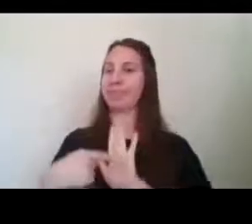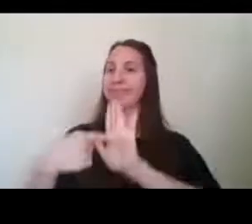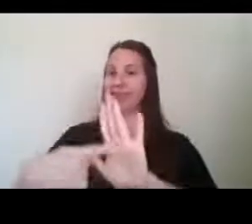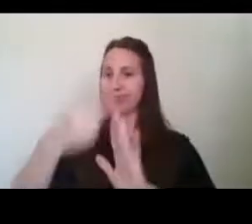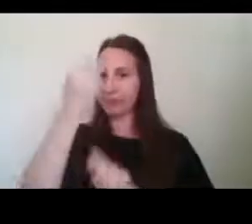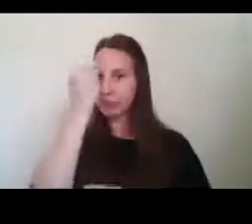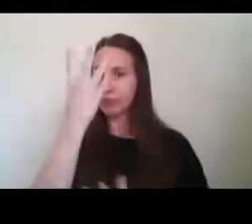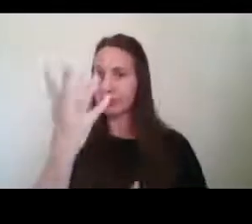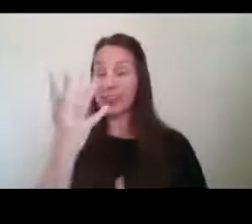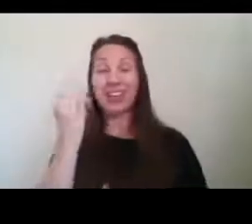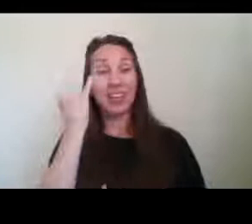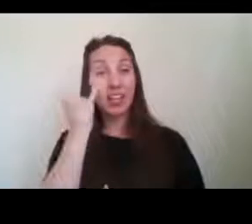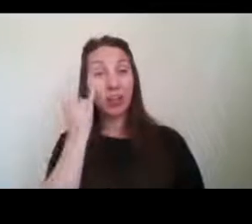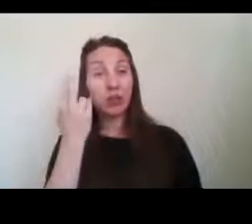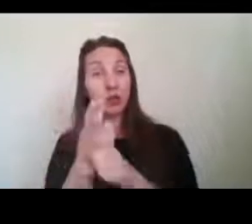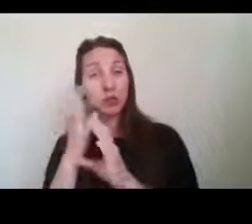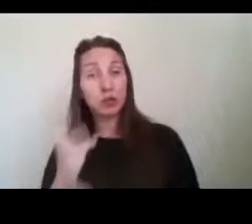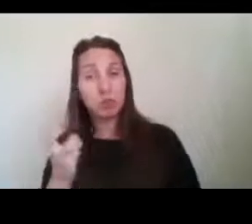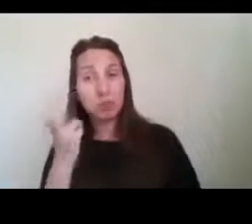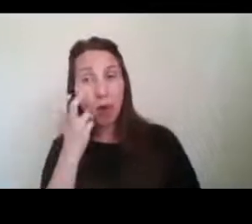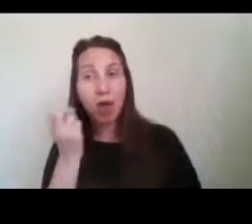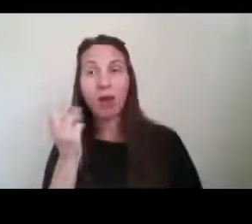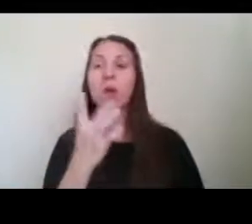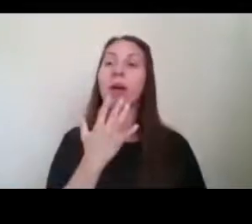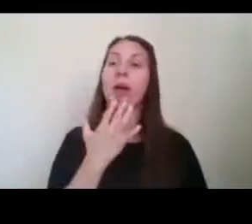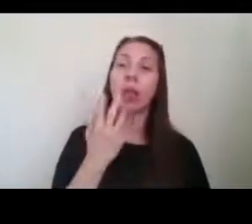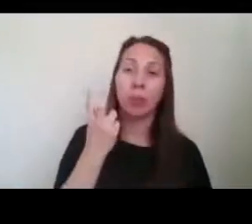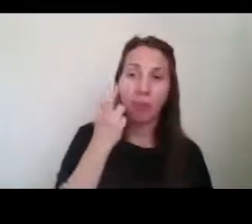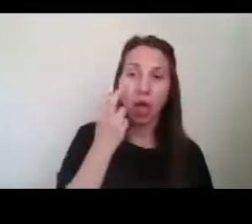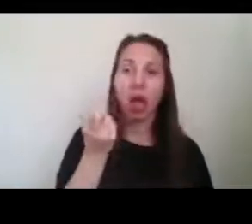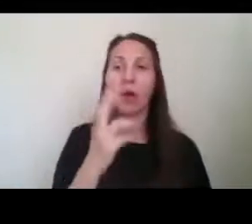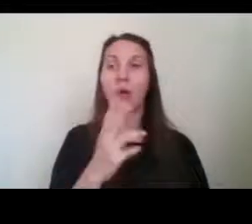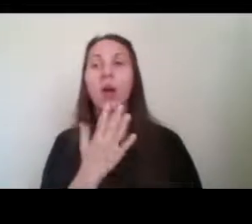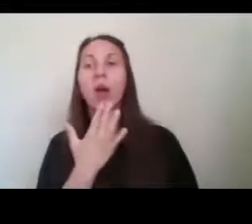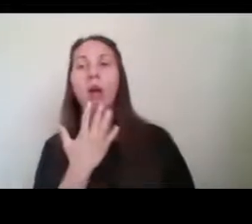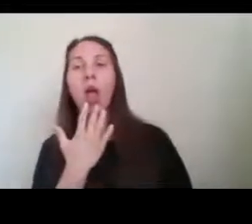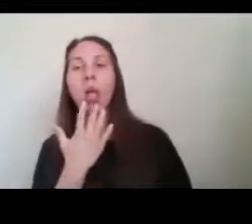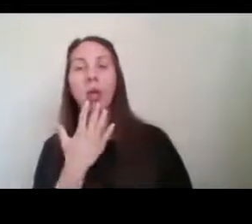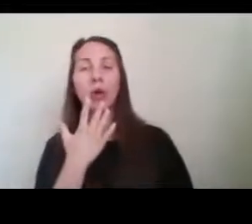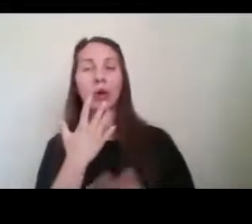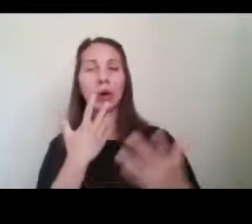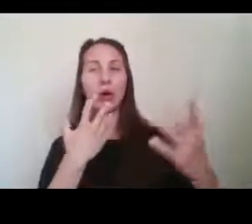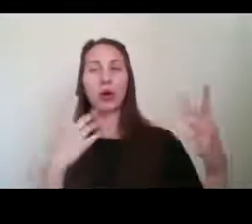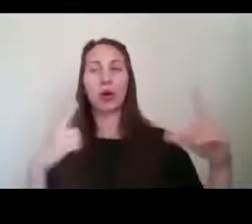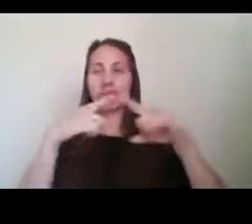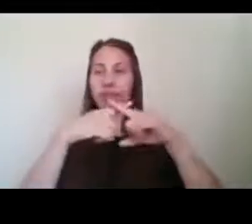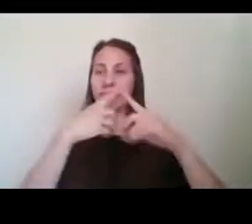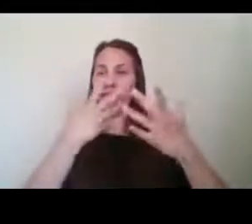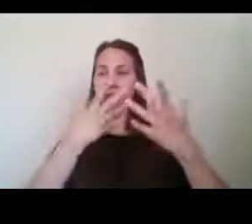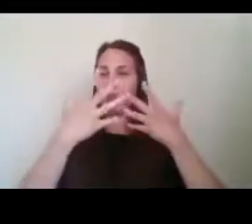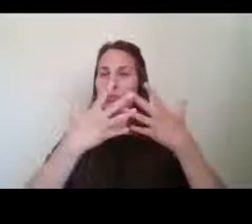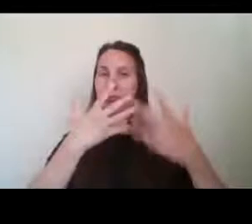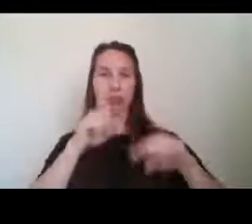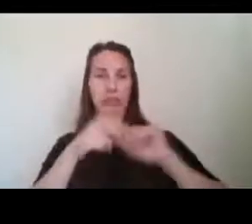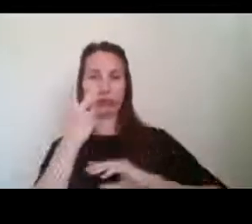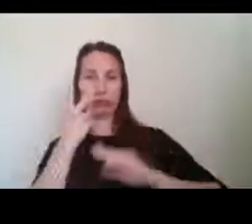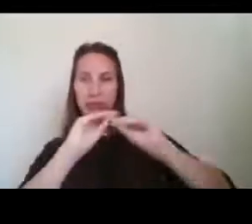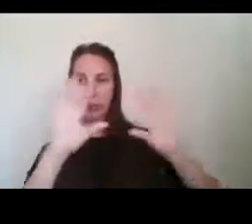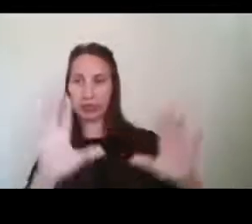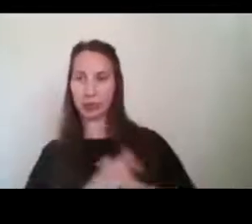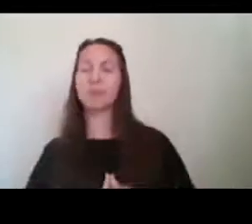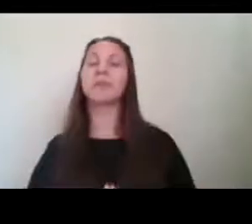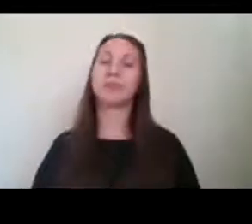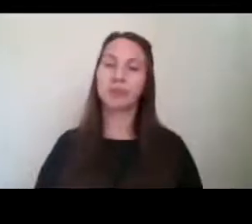disabilities such as blindness, color blindness, or color contrast deficiencies may not be able to easily understand the content that's being